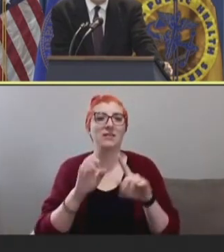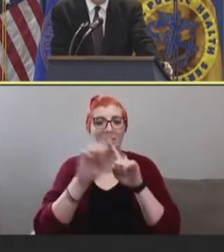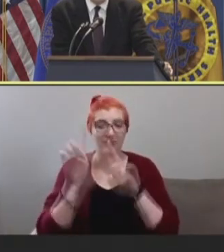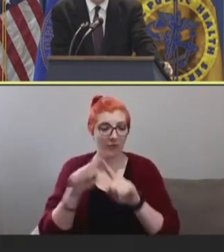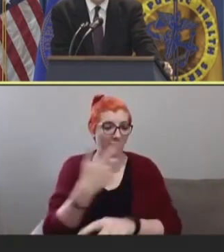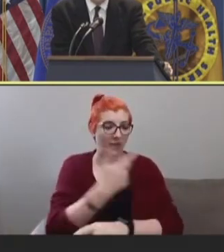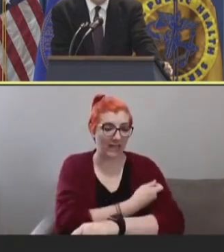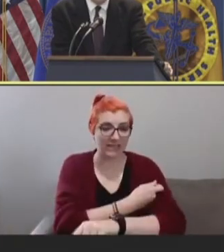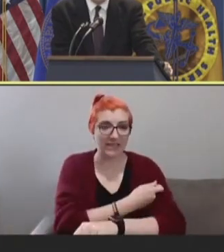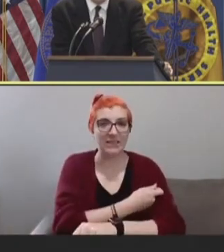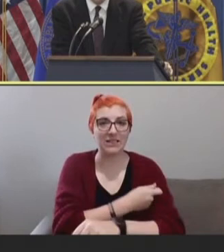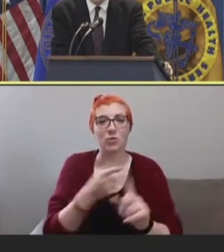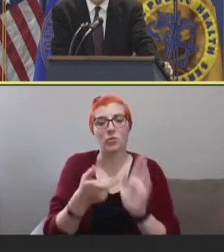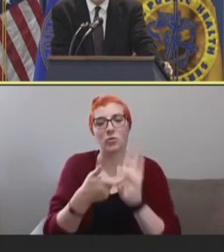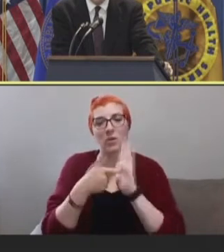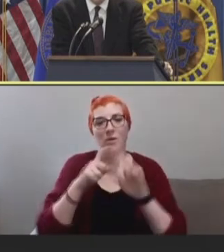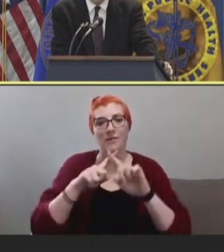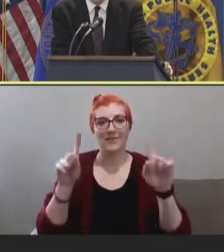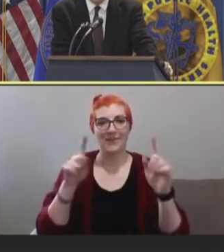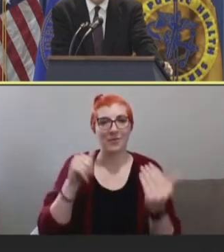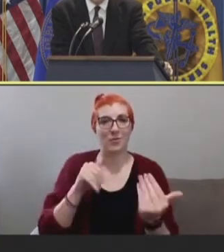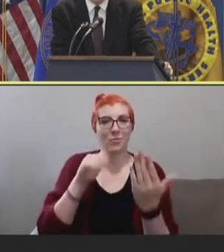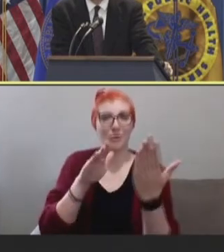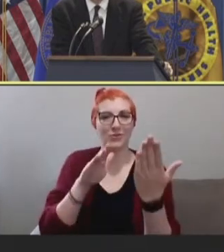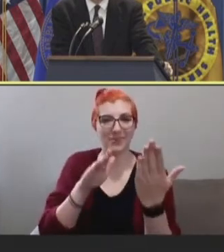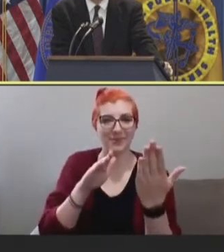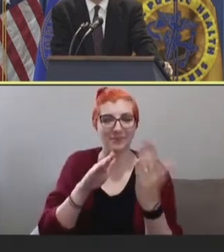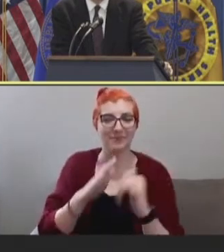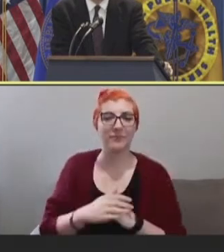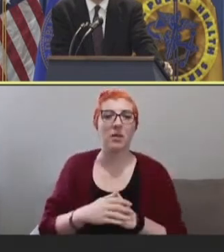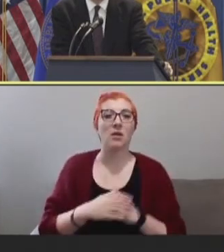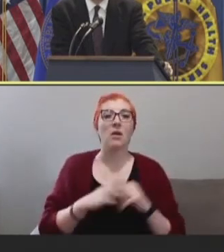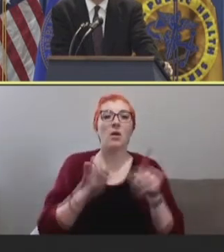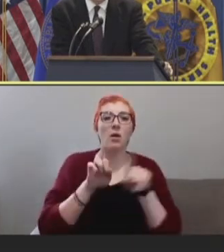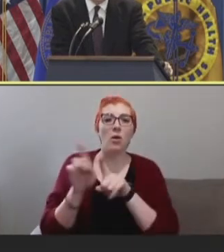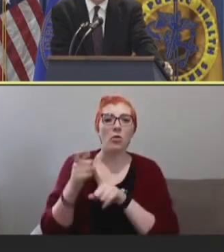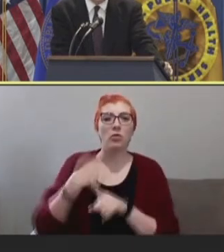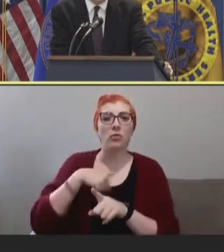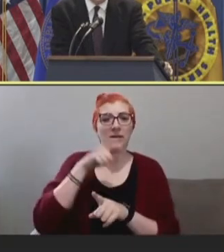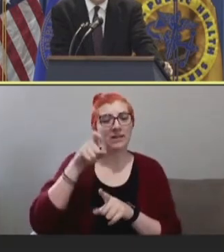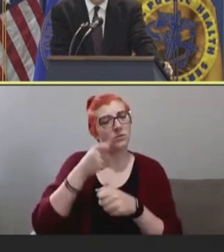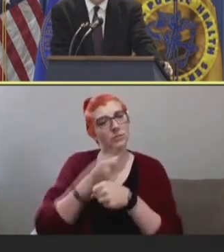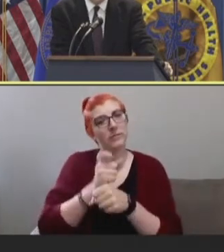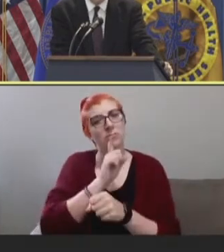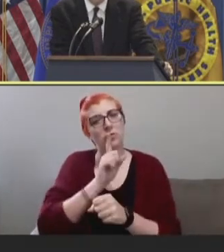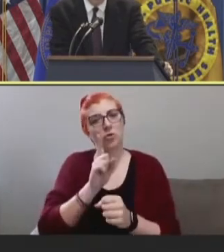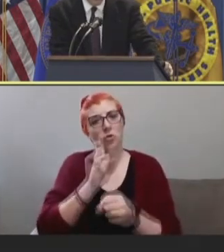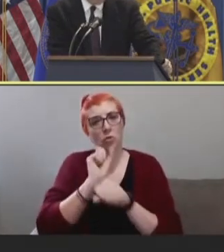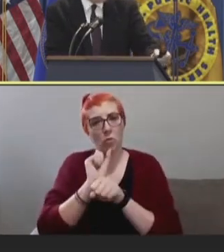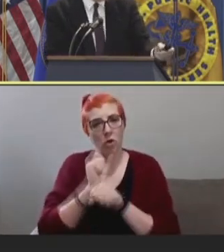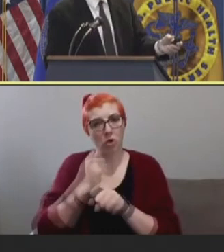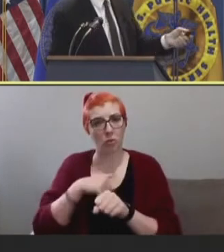And increasingly, we need to make sure that the work that we're doing reflects that.